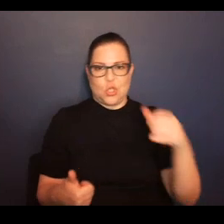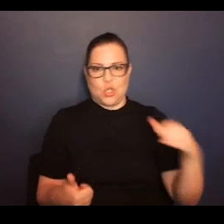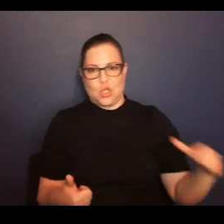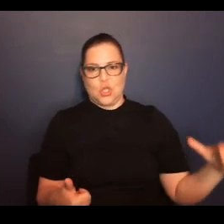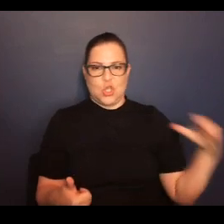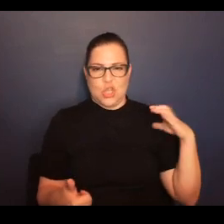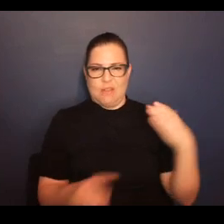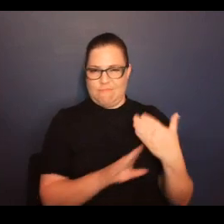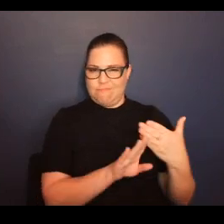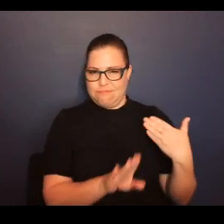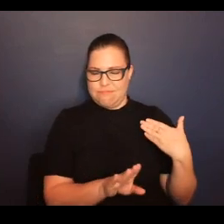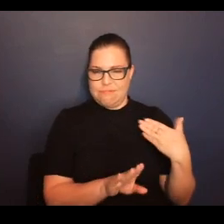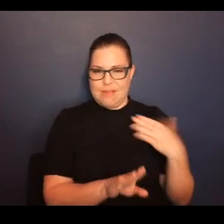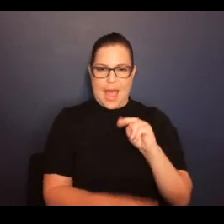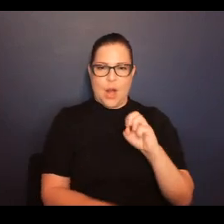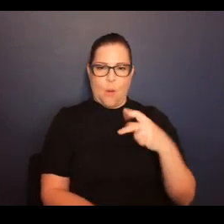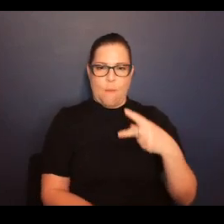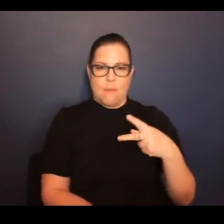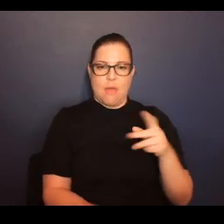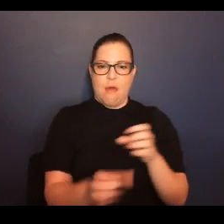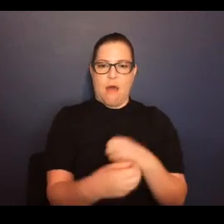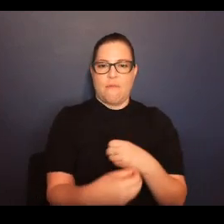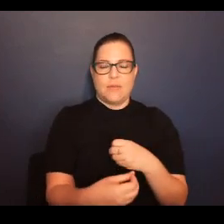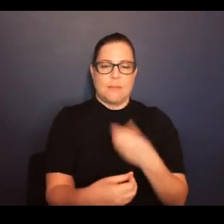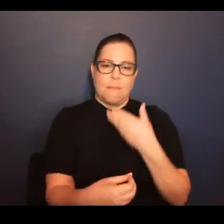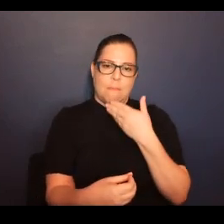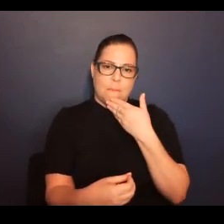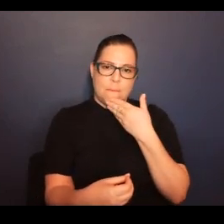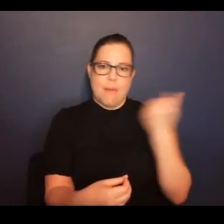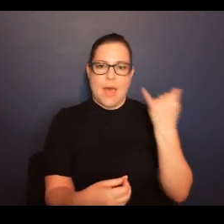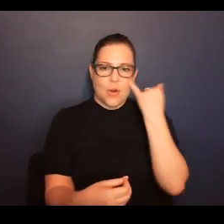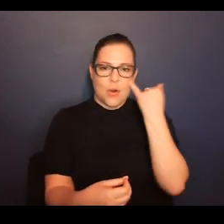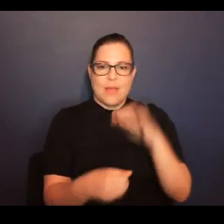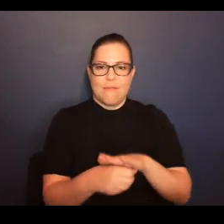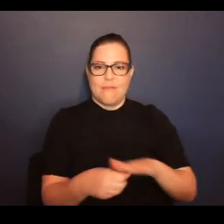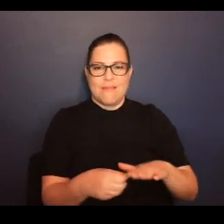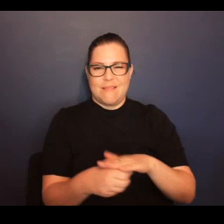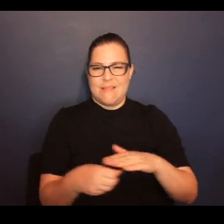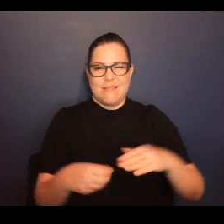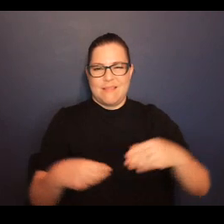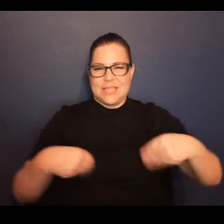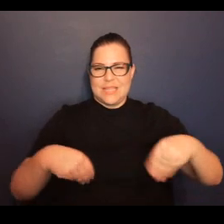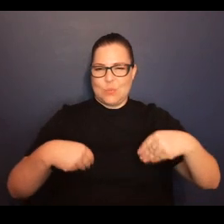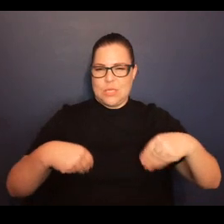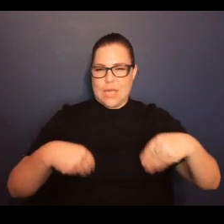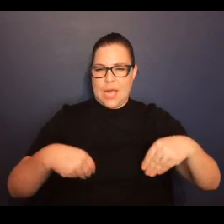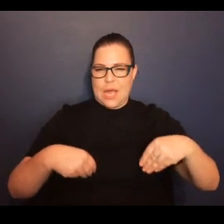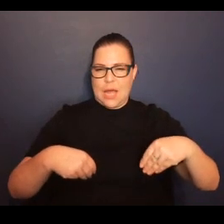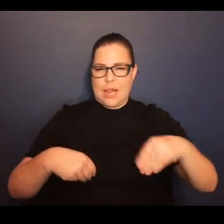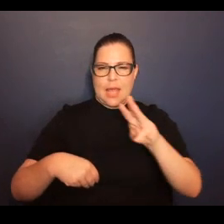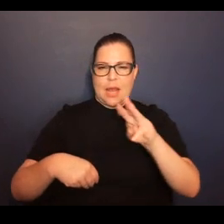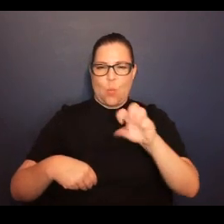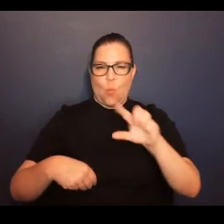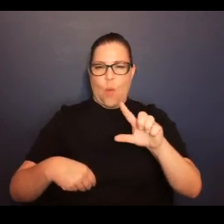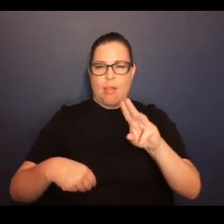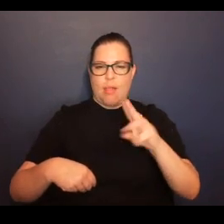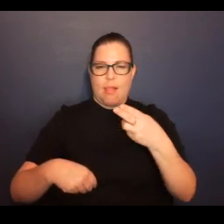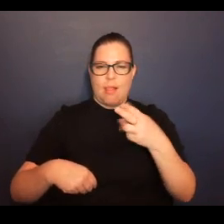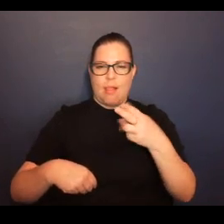police chief, that the NOP office would be better served at the retail space in the Wells Landing or Heart of